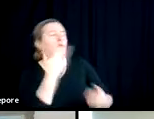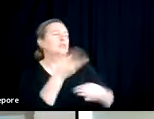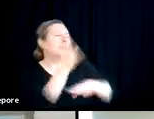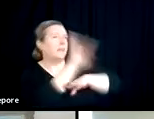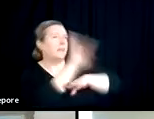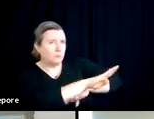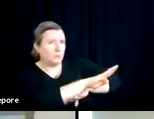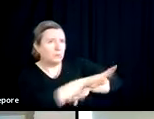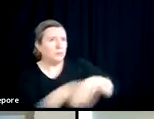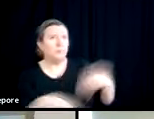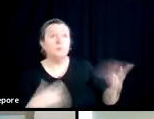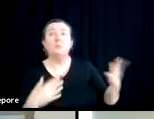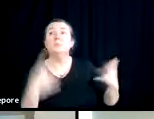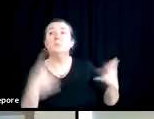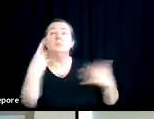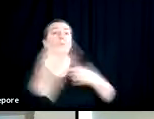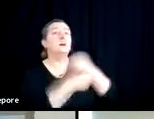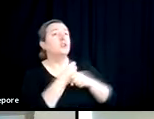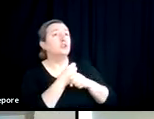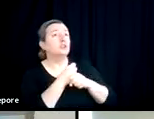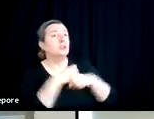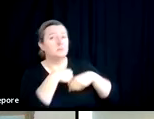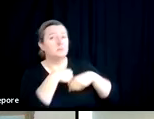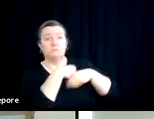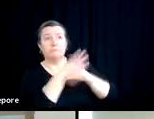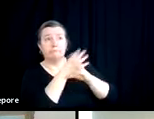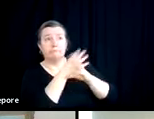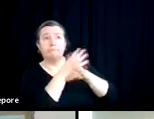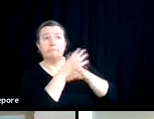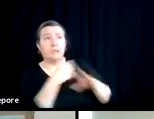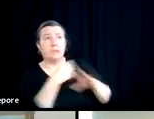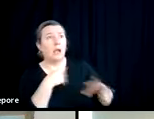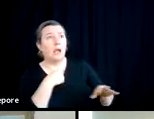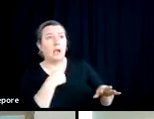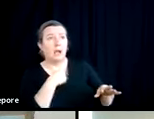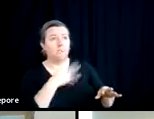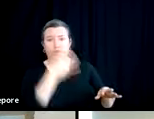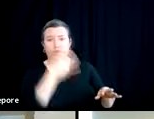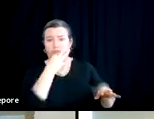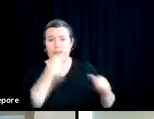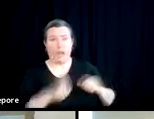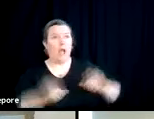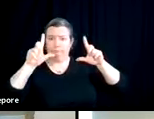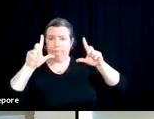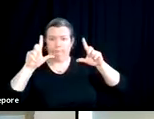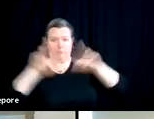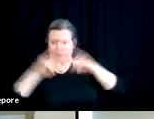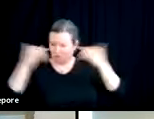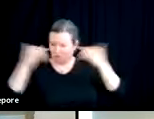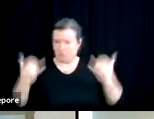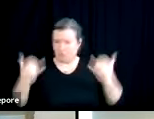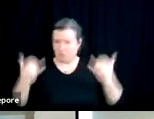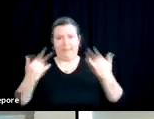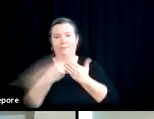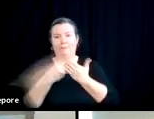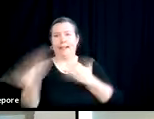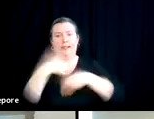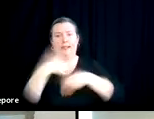of virtual meetings that I could master launching a meeting or star six, but I hope you can hear me okay. Hear you.